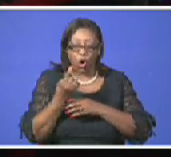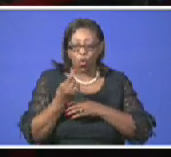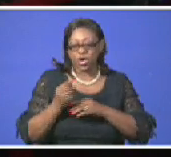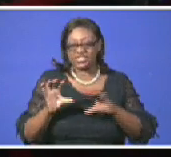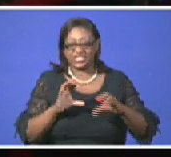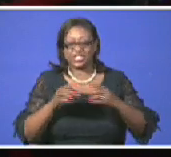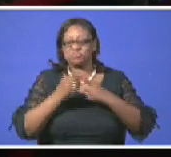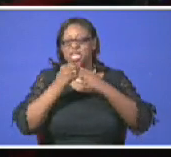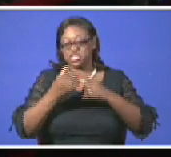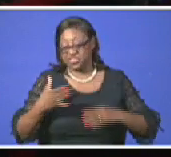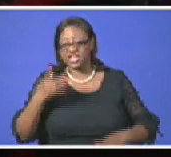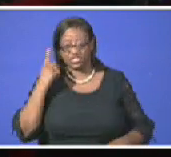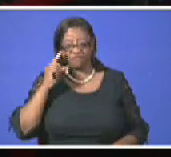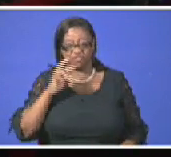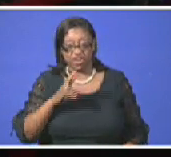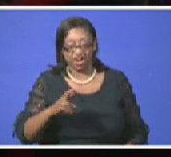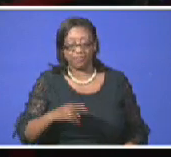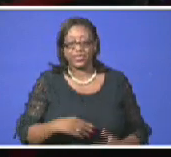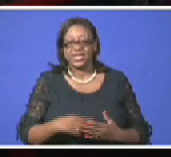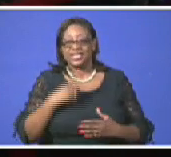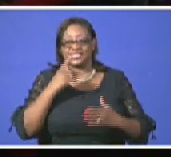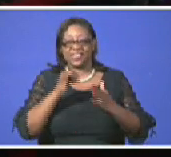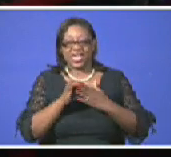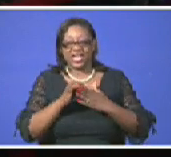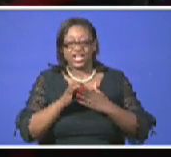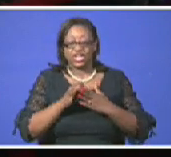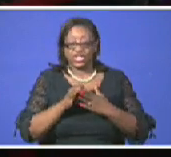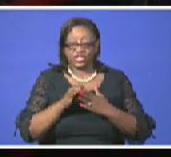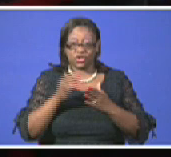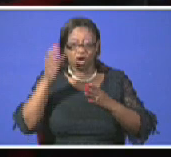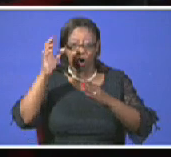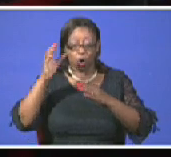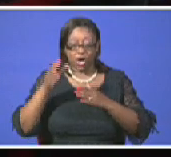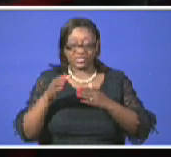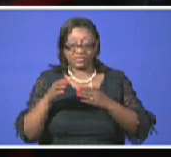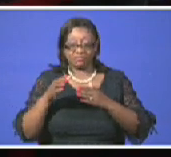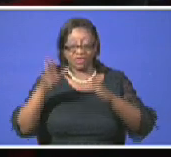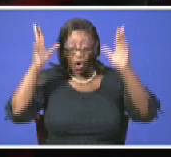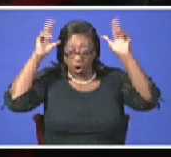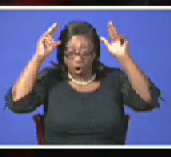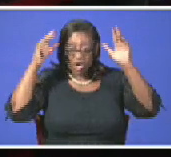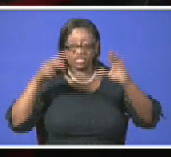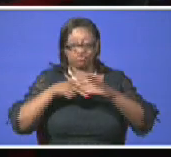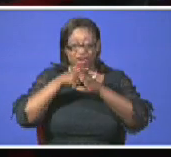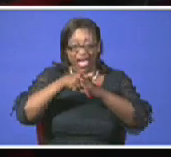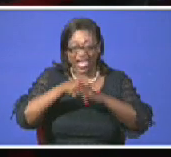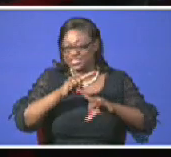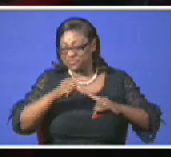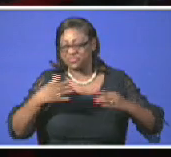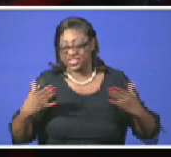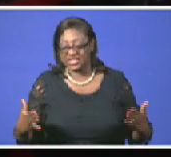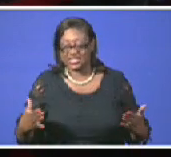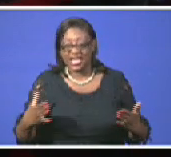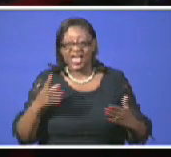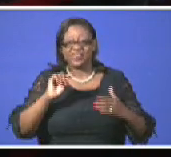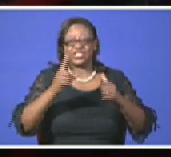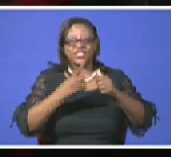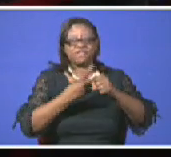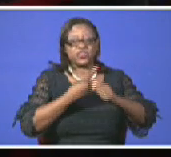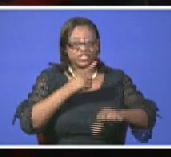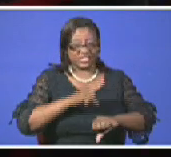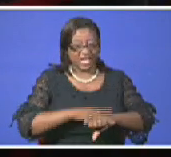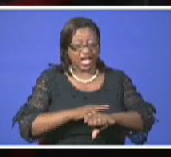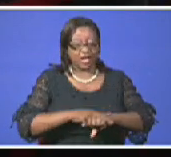and carriage, and it will be televised on ZNS. However, he passed last year, and this will be the first Valentine